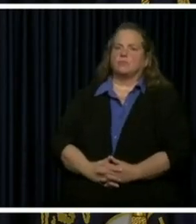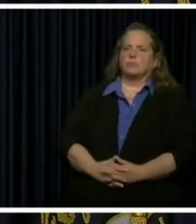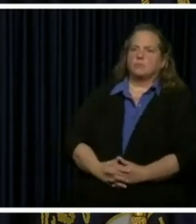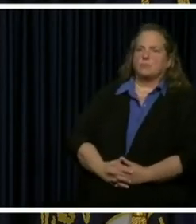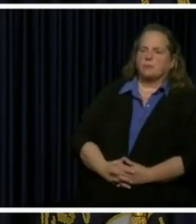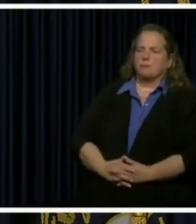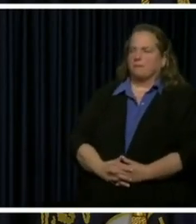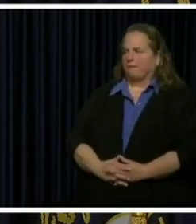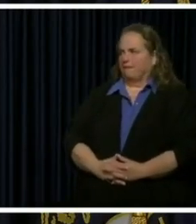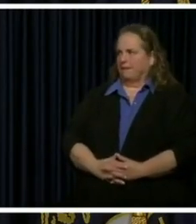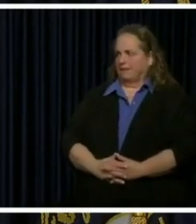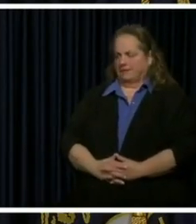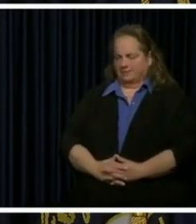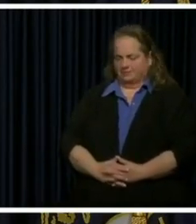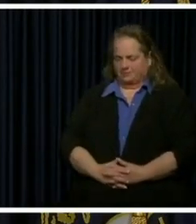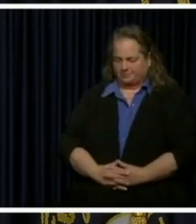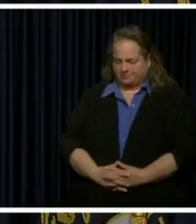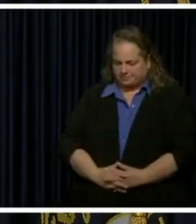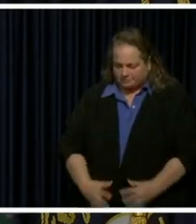Here we go.